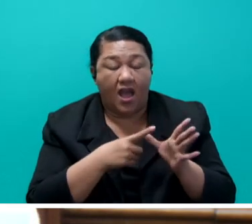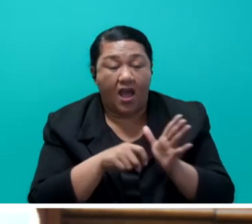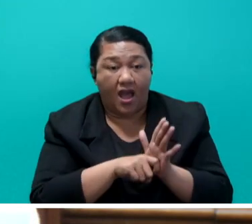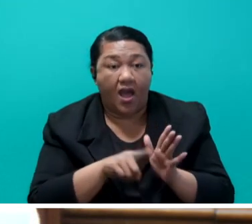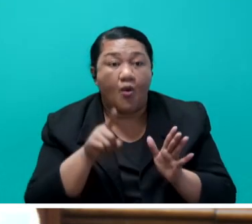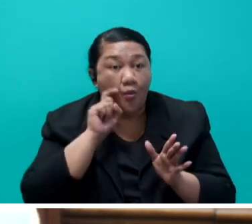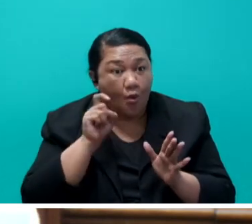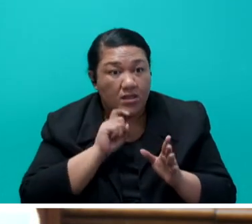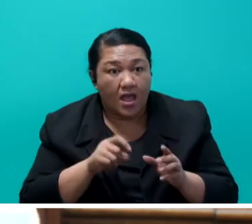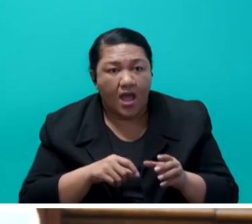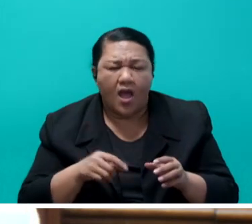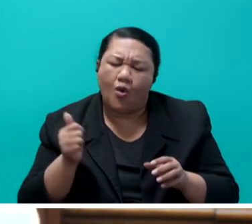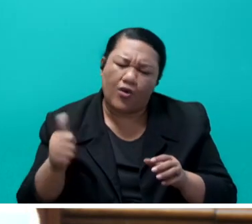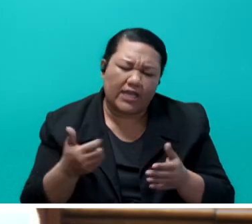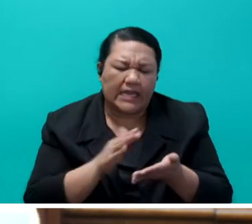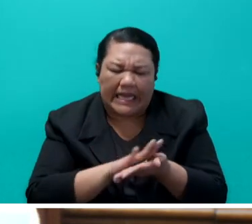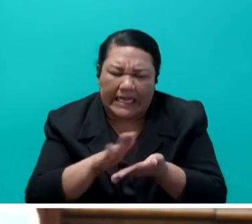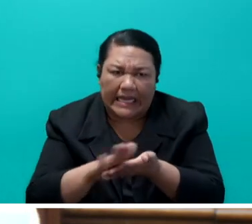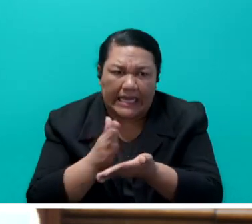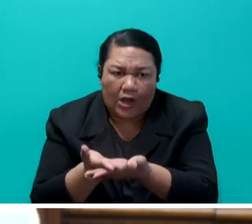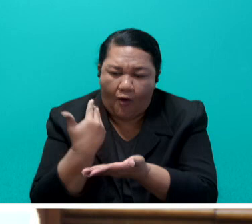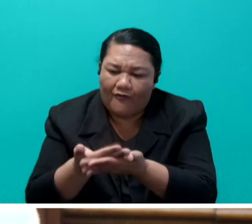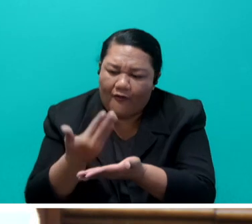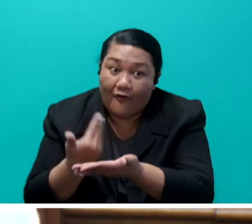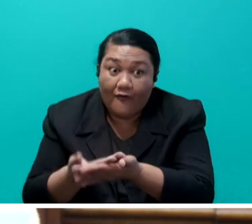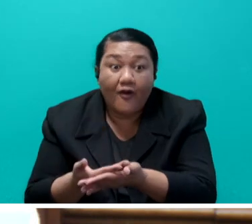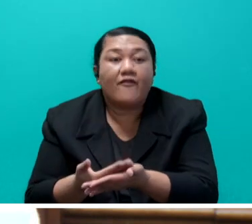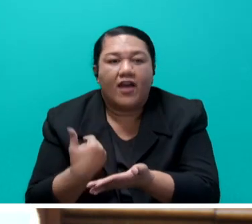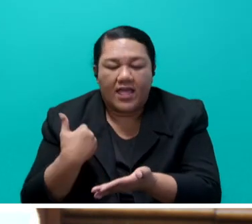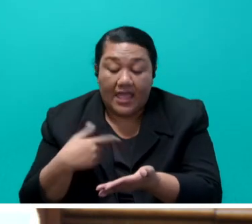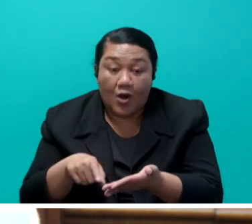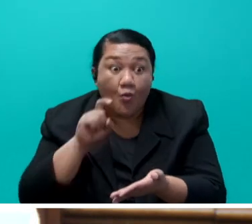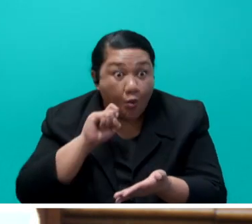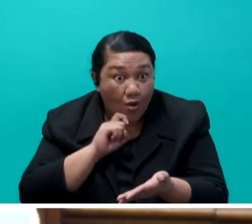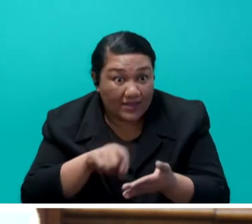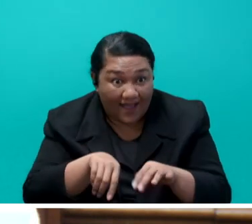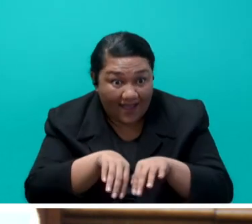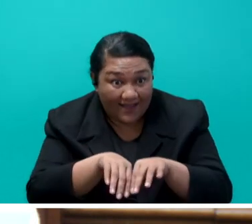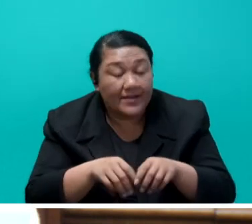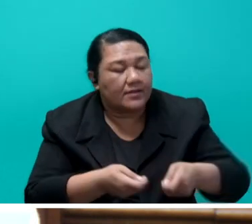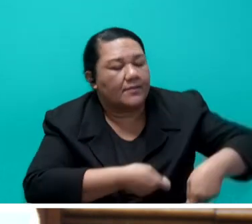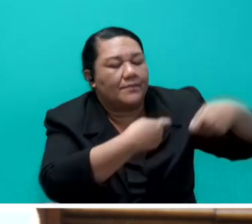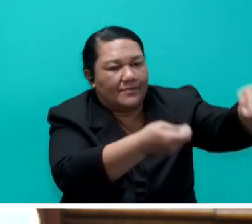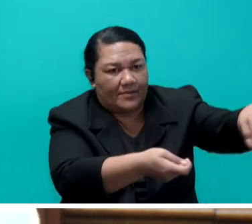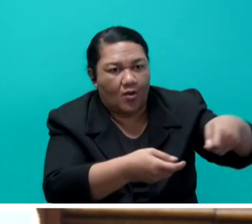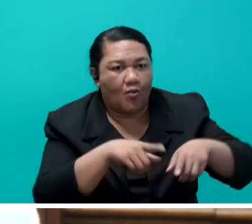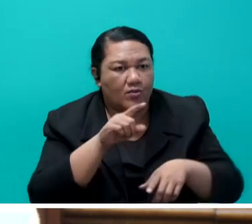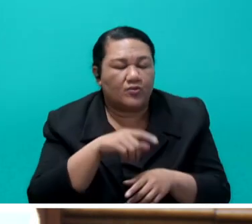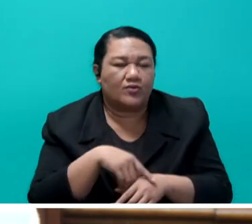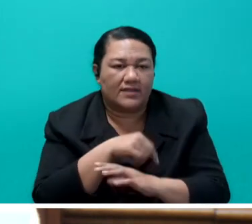they're falling within the marks, within the boundaries laid down by the agencies